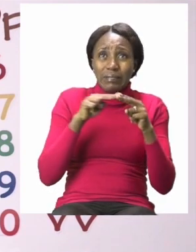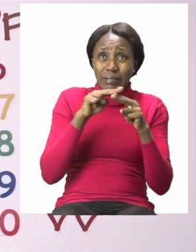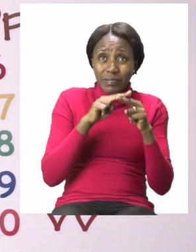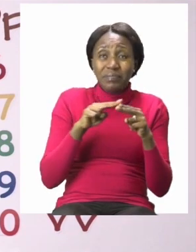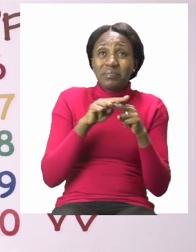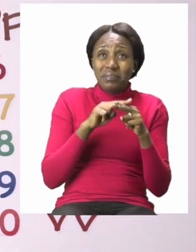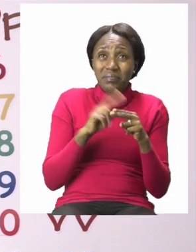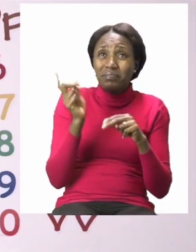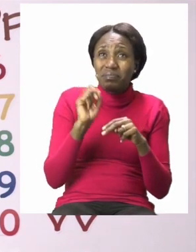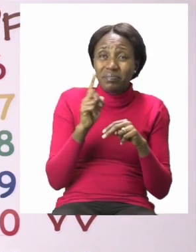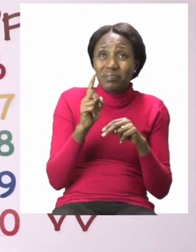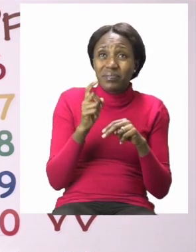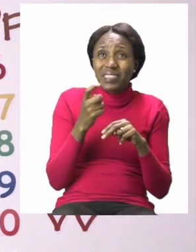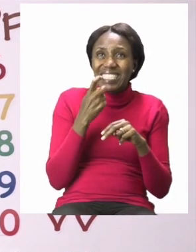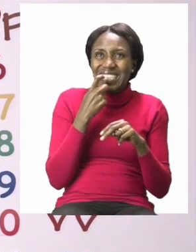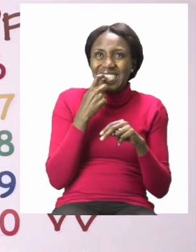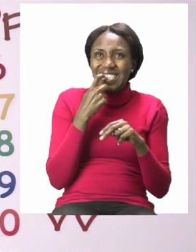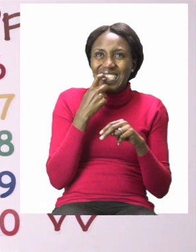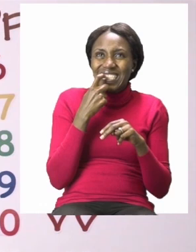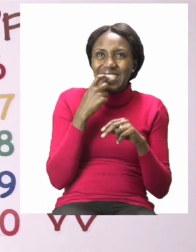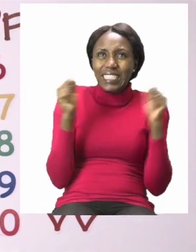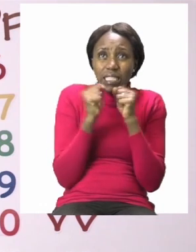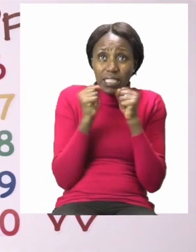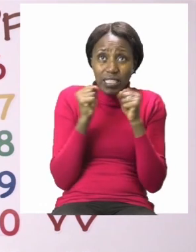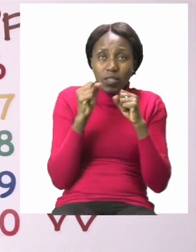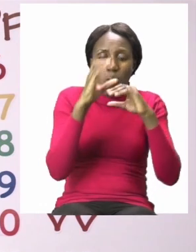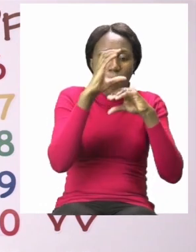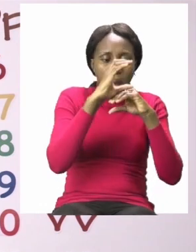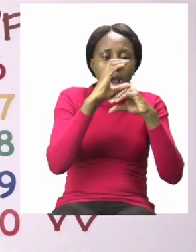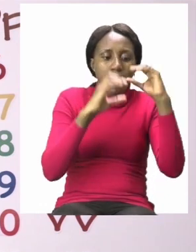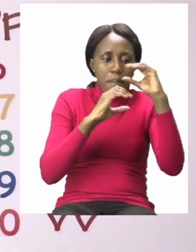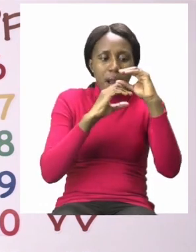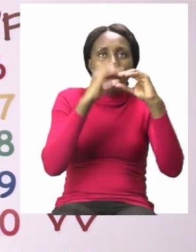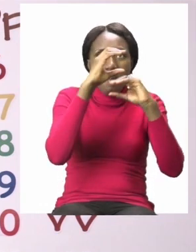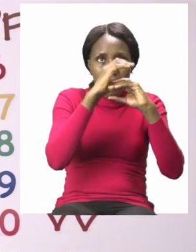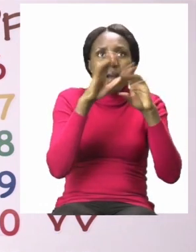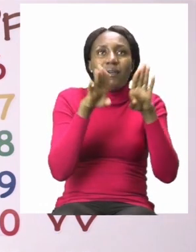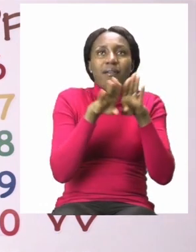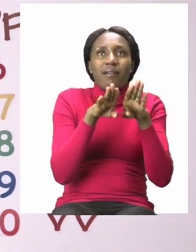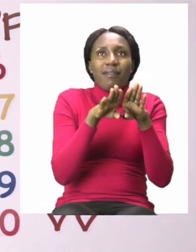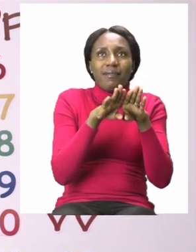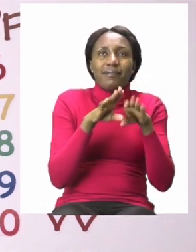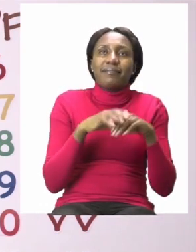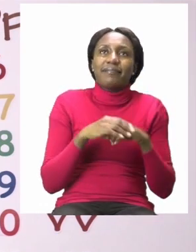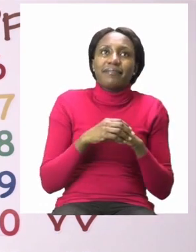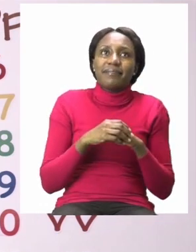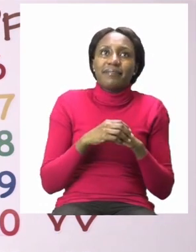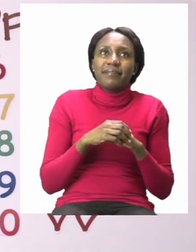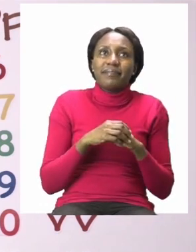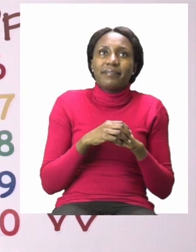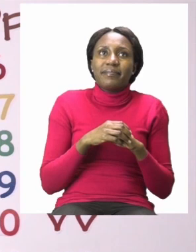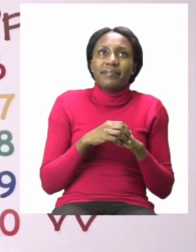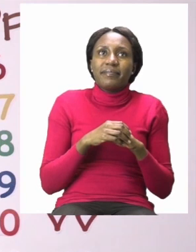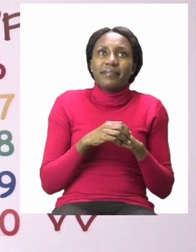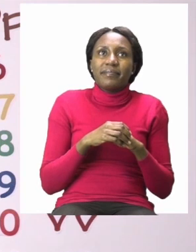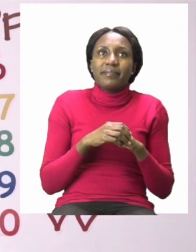them. And so because ice is cold and made up of snow, it's easier to build the